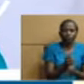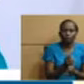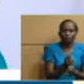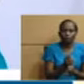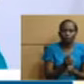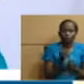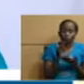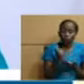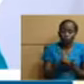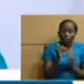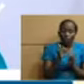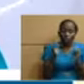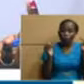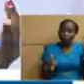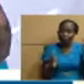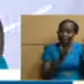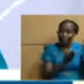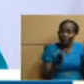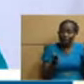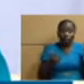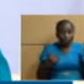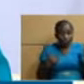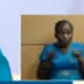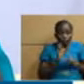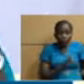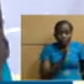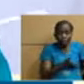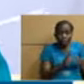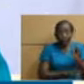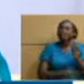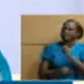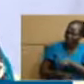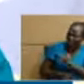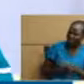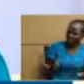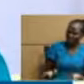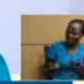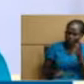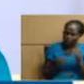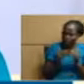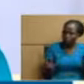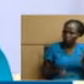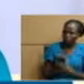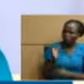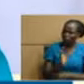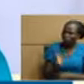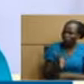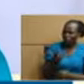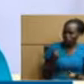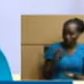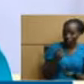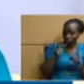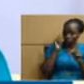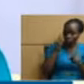the inequalities? Yes. Oh yes. Is there discrimination in this country? We wouldn't be established as the Equal Opportunities Commission. One of the reasons why